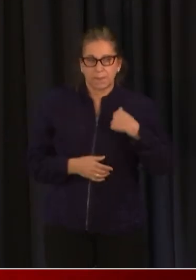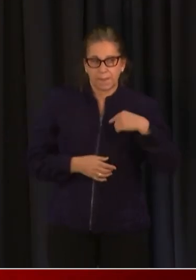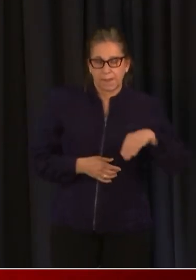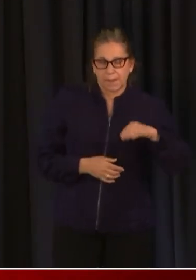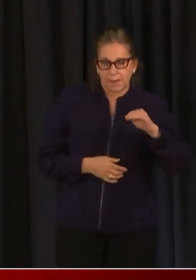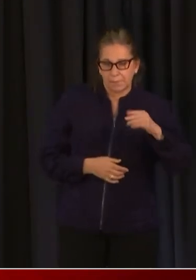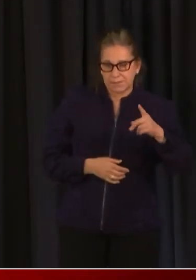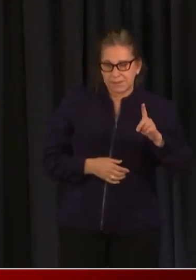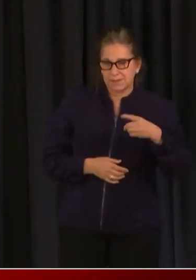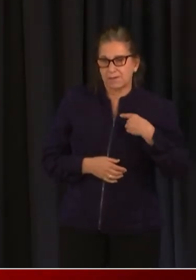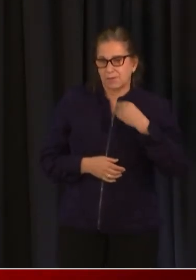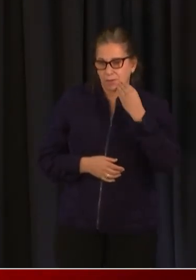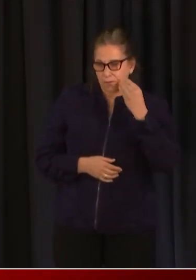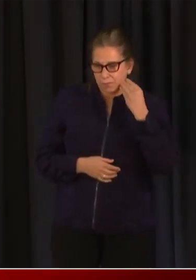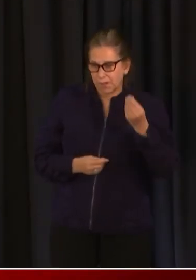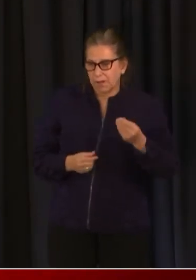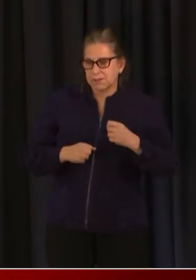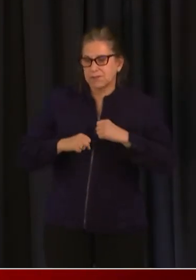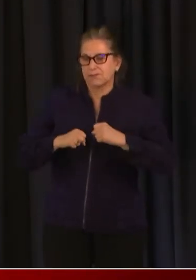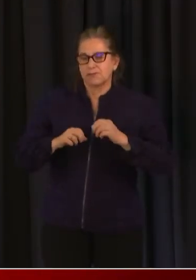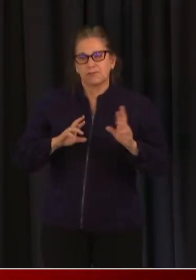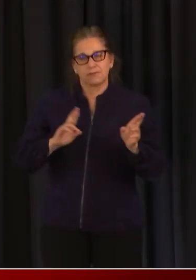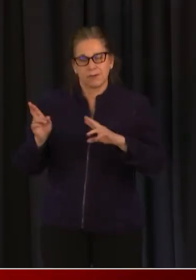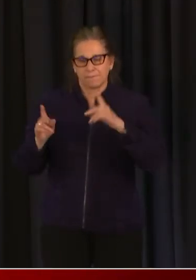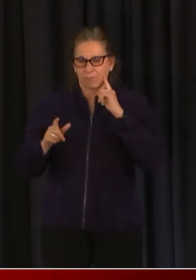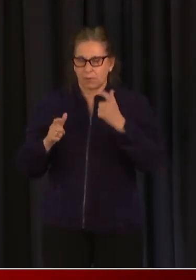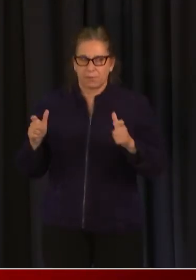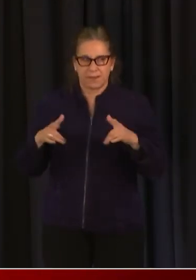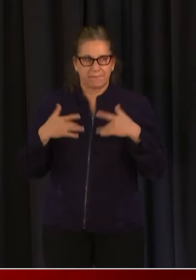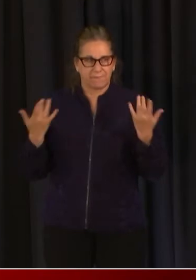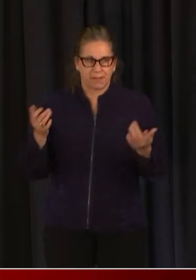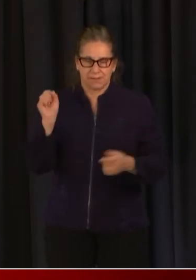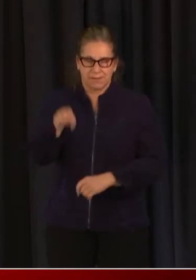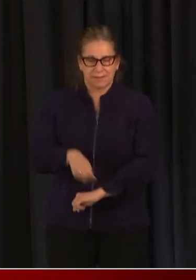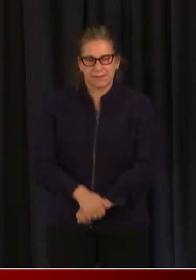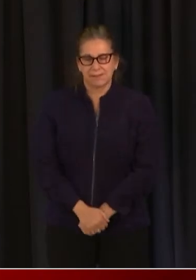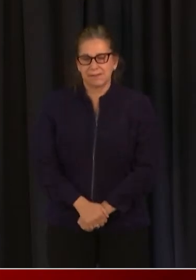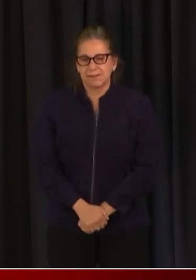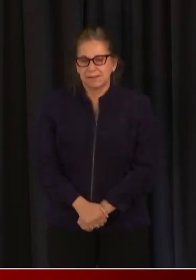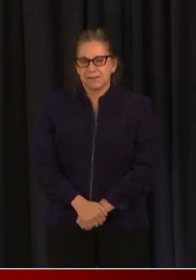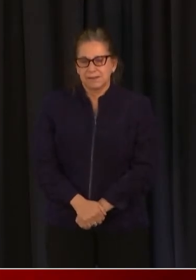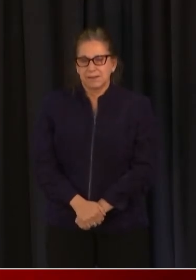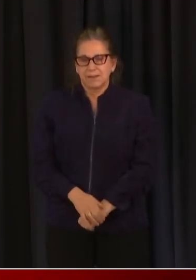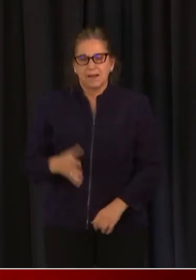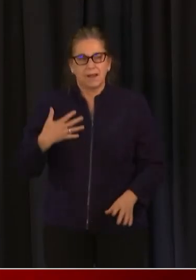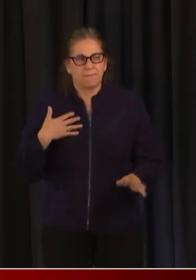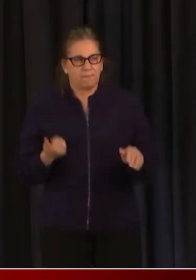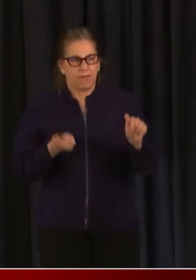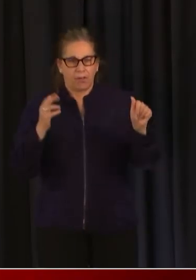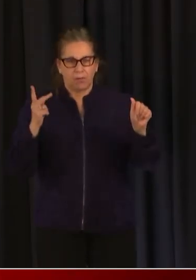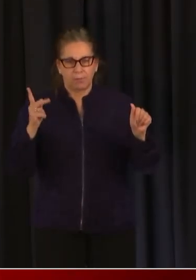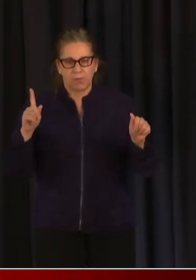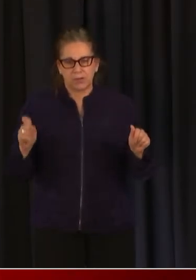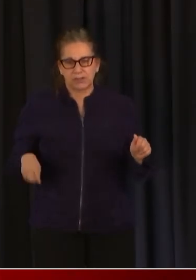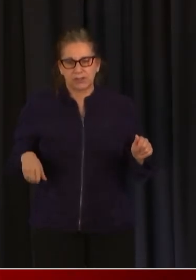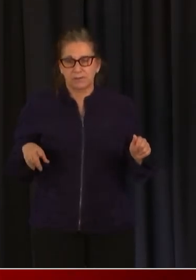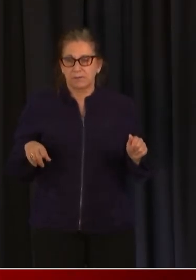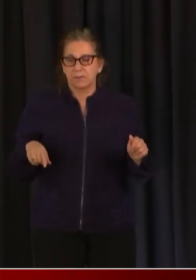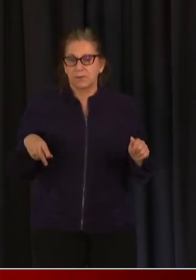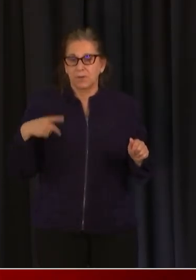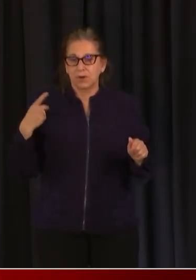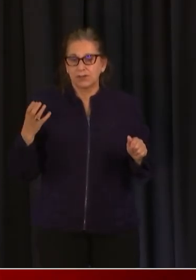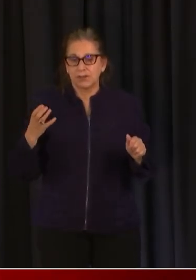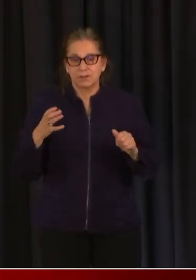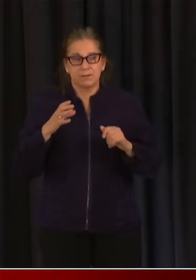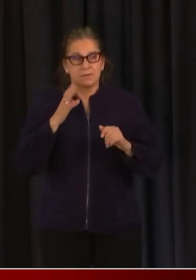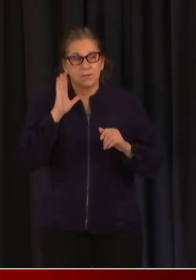Security standpoint, fully activated for that event. And a follow-up, DC Statehood passed the House last week.